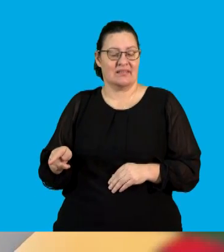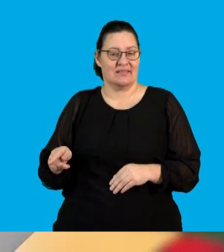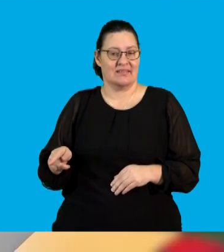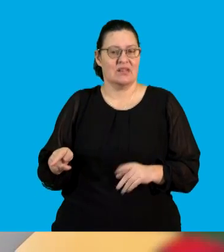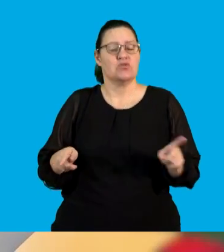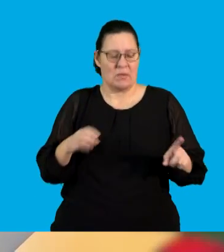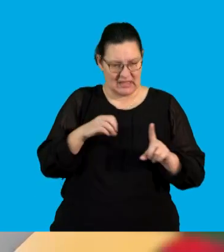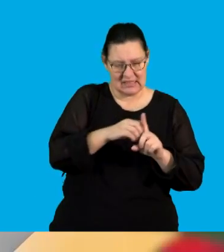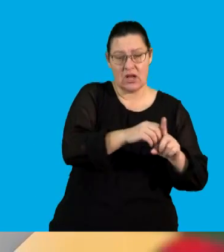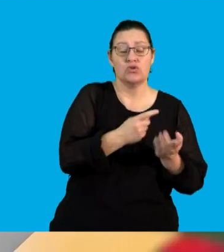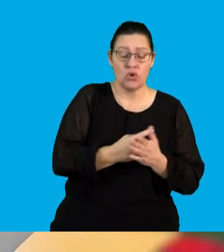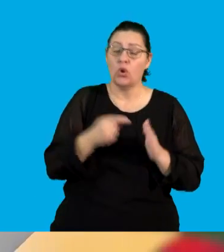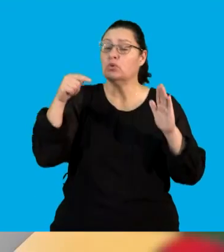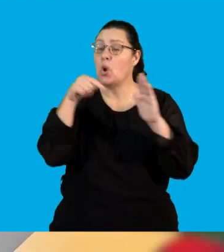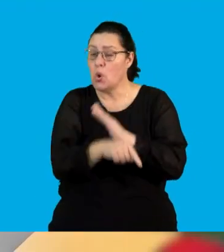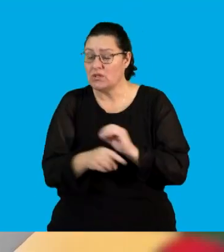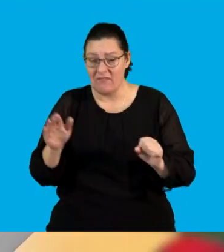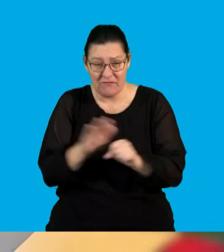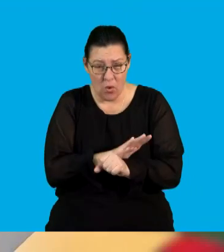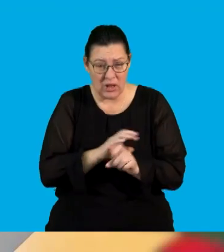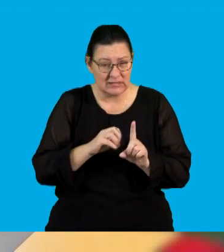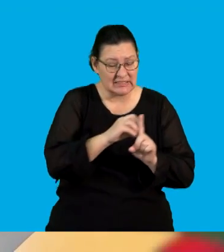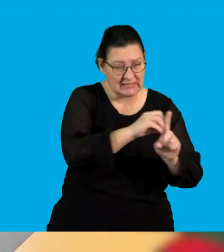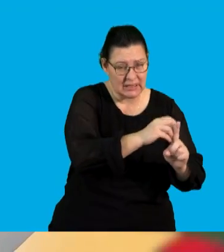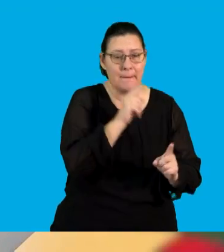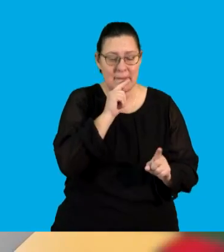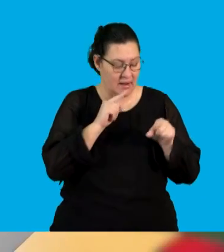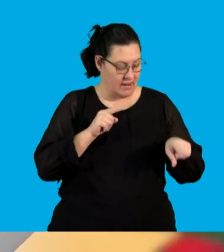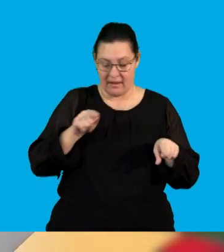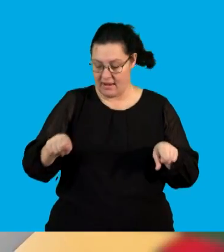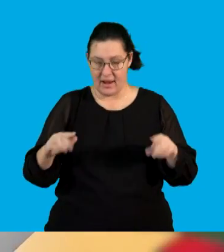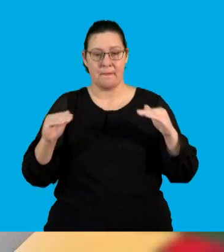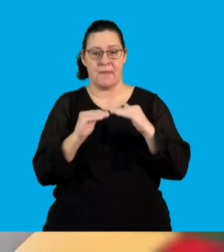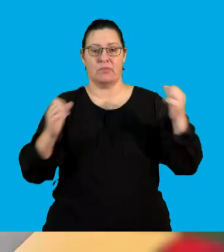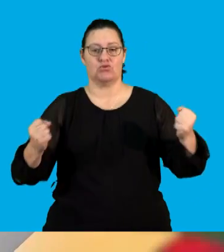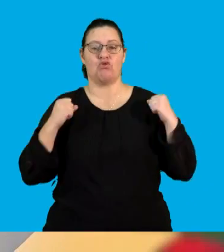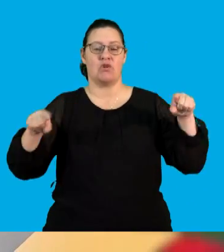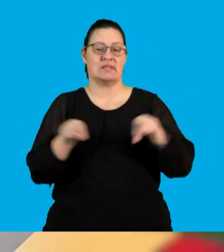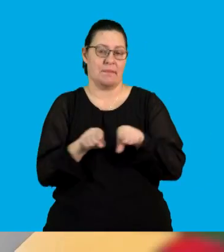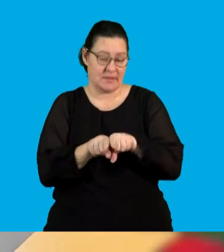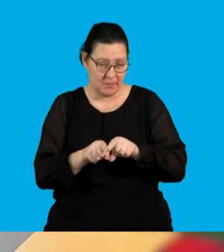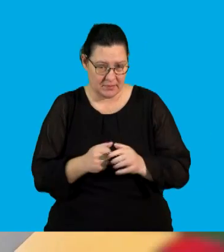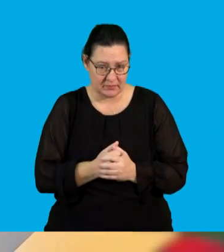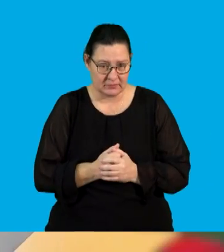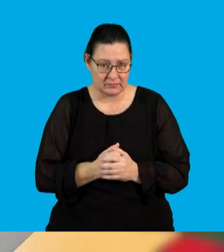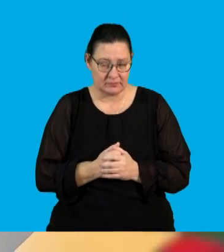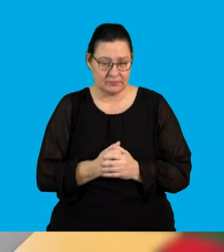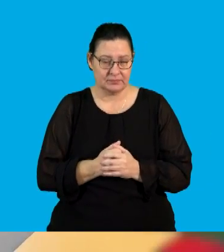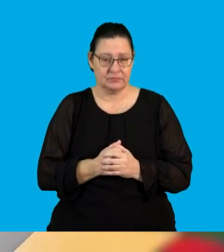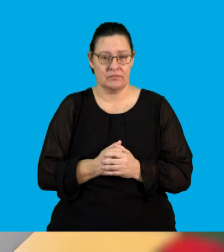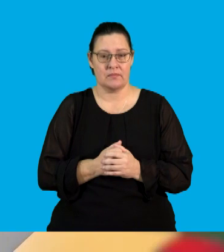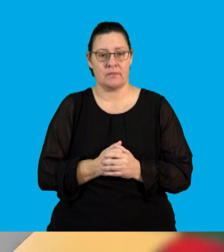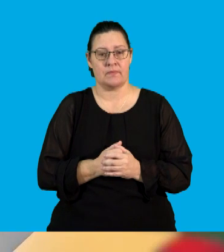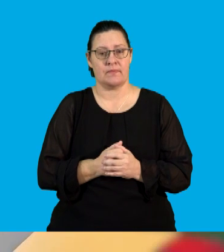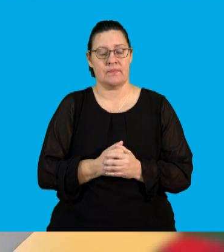for them to lose their corrosive properties entirely, the strength needs to match. The strength of the acid and the strength of the base, they need to